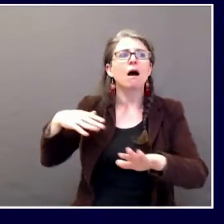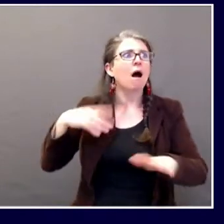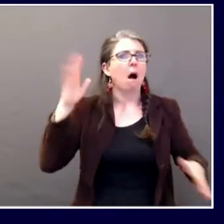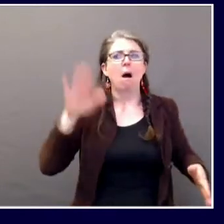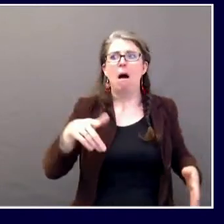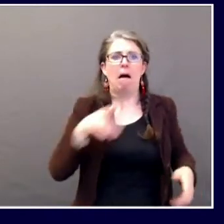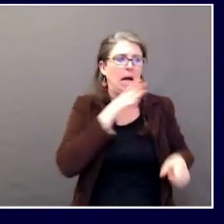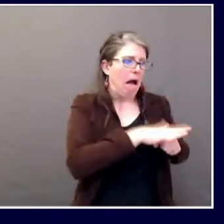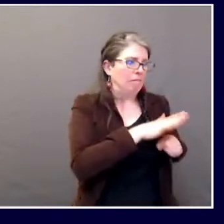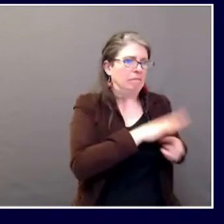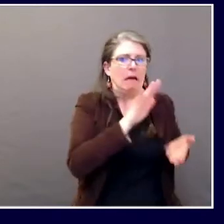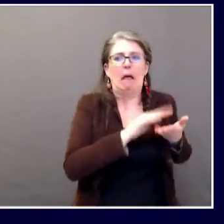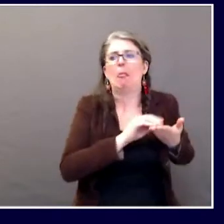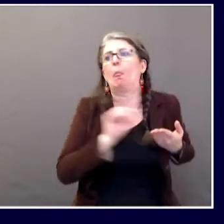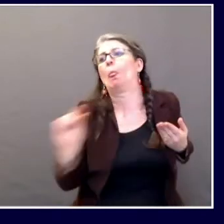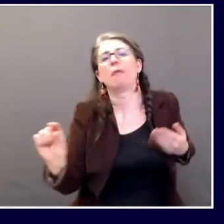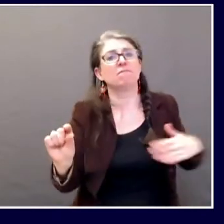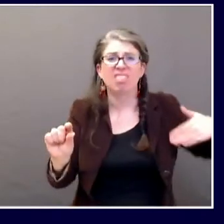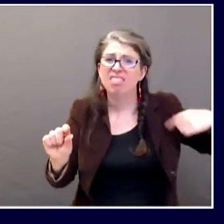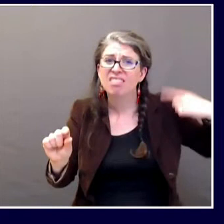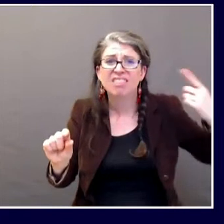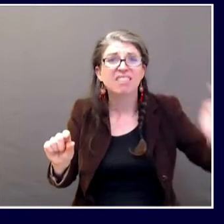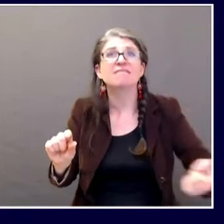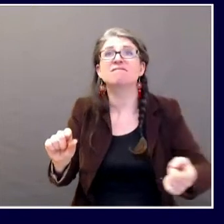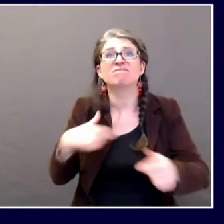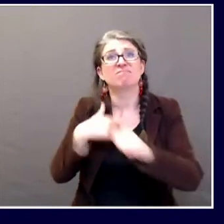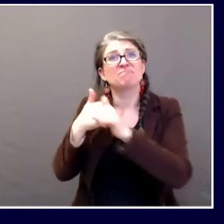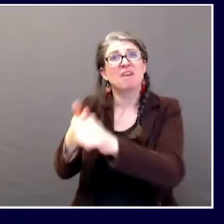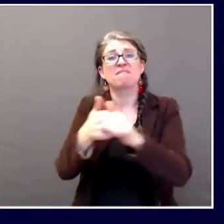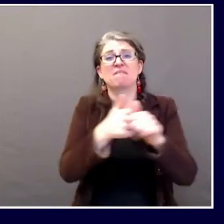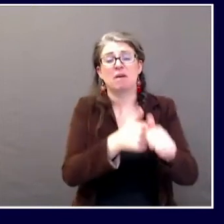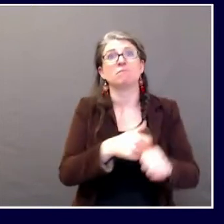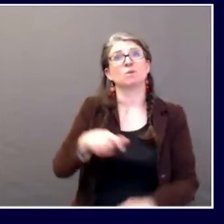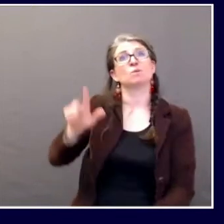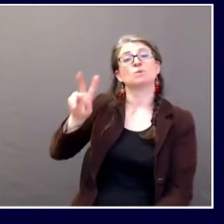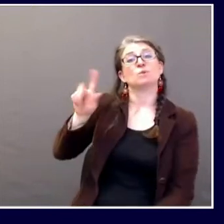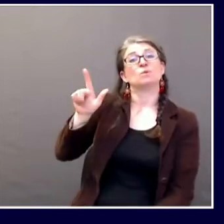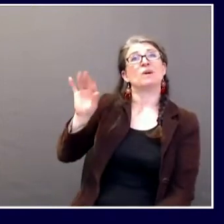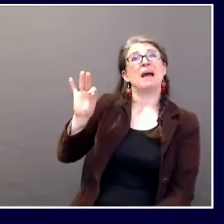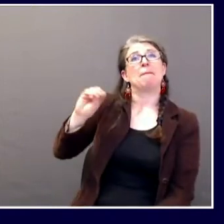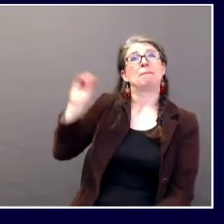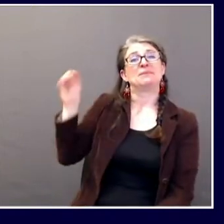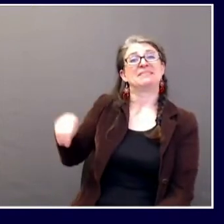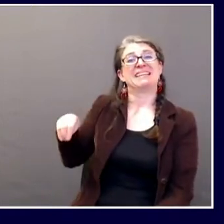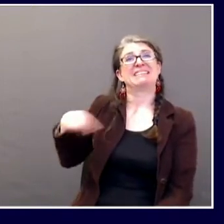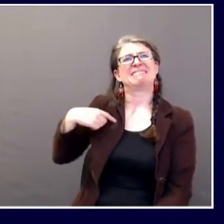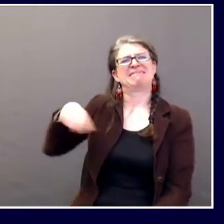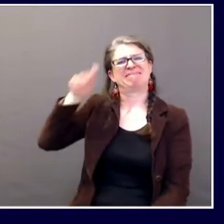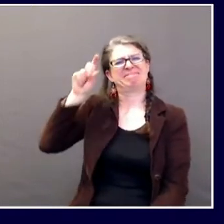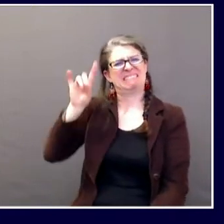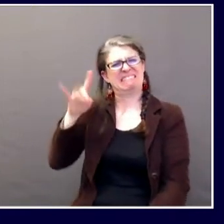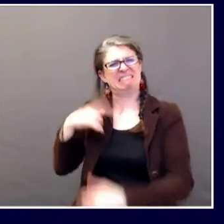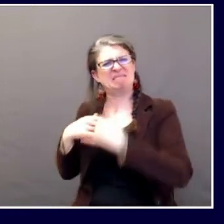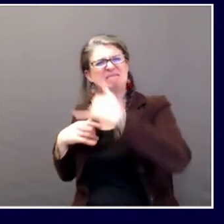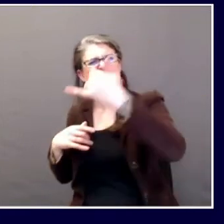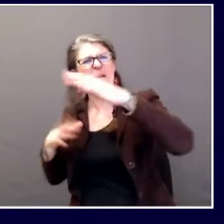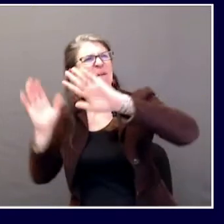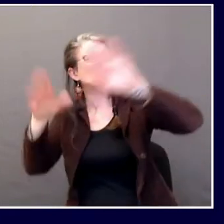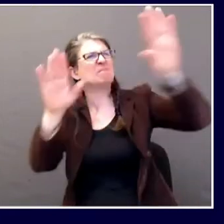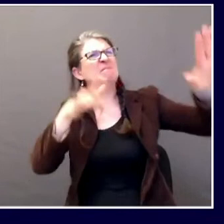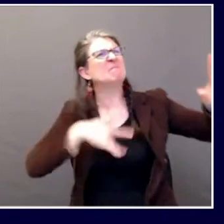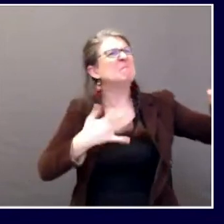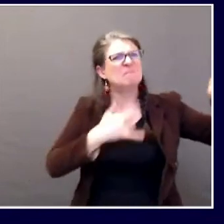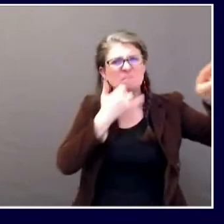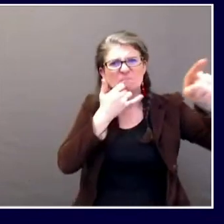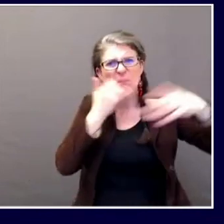received, the answers have been no. So I'm not sure where that number comes from. Interesting. Same thing for the staff. Shortages up 33% from last